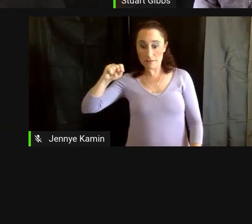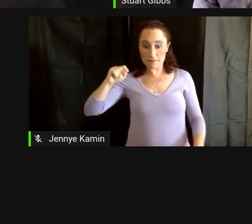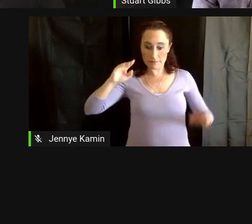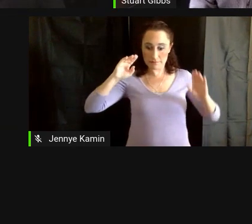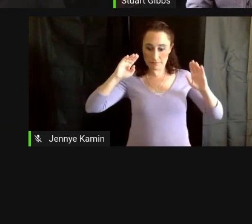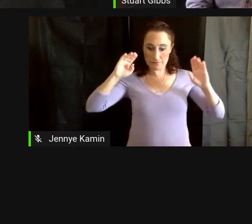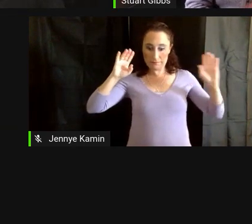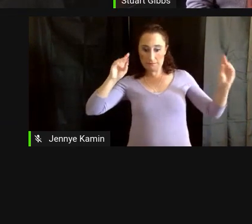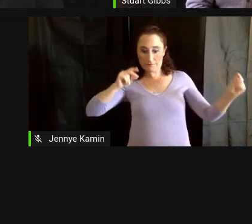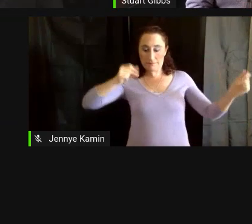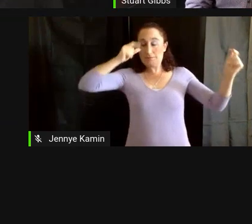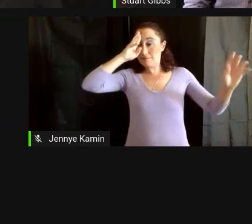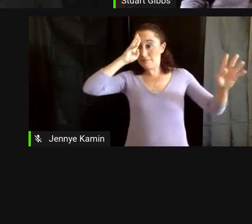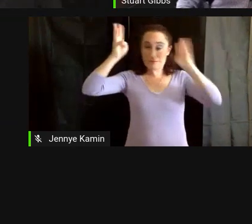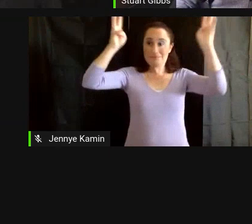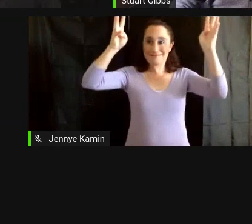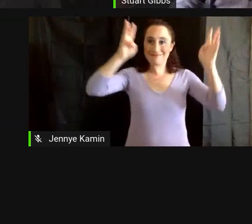started.